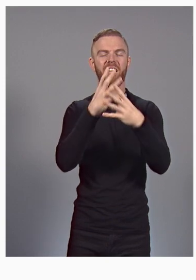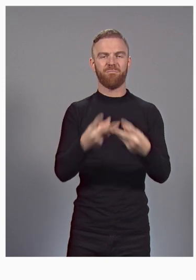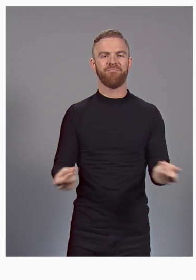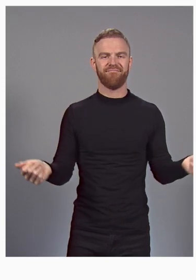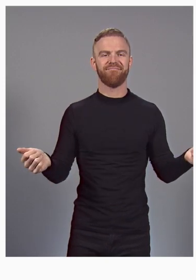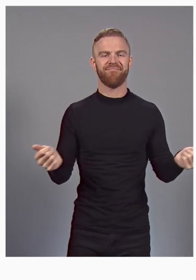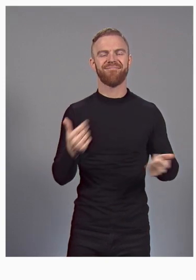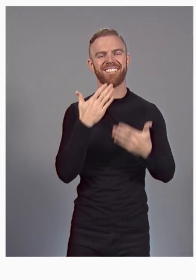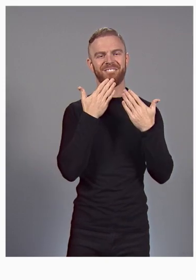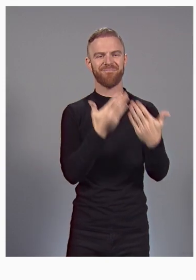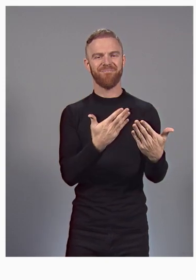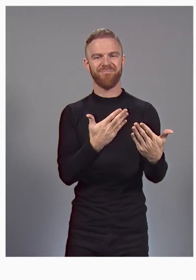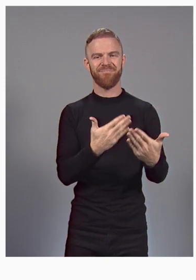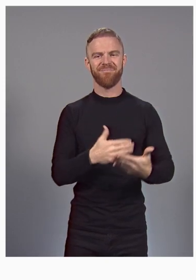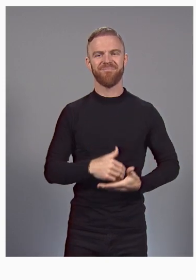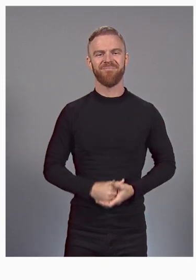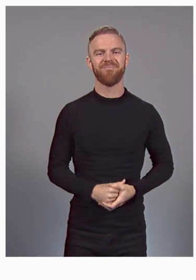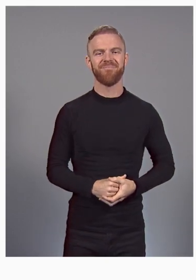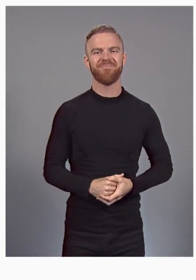disappear. Thanks.